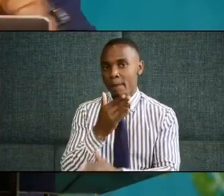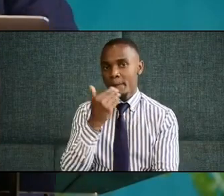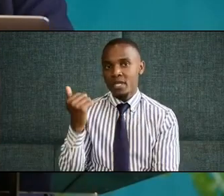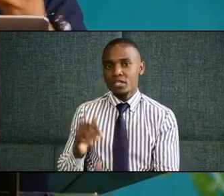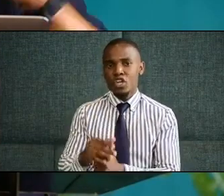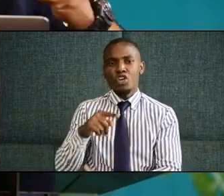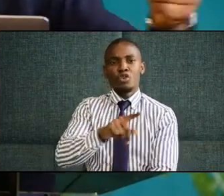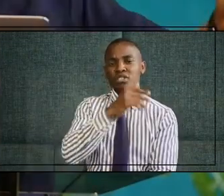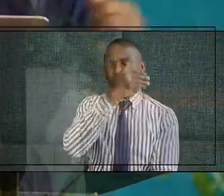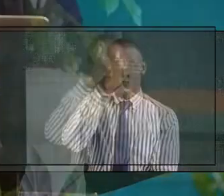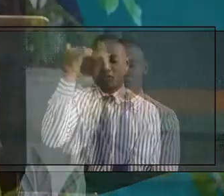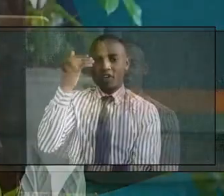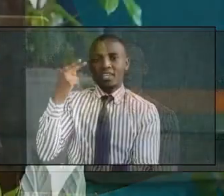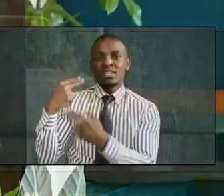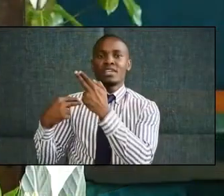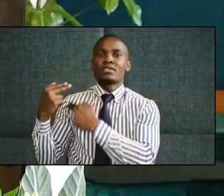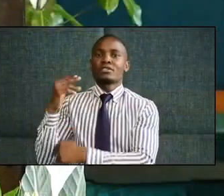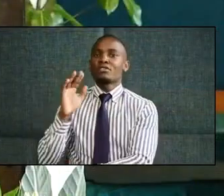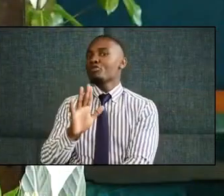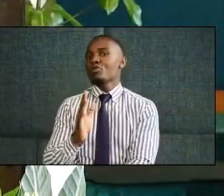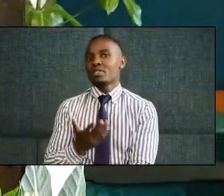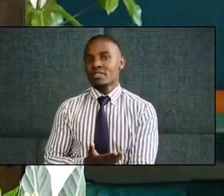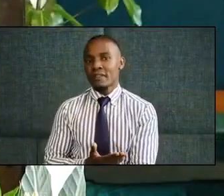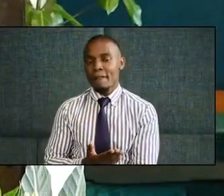You have forgotten where you are coming from.